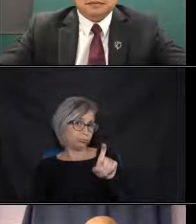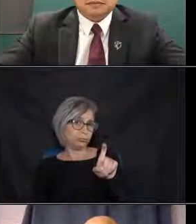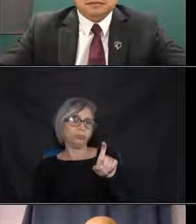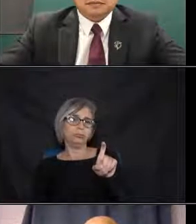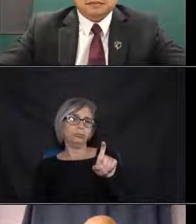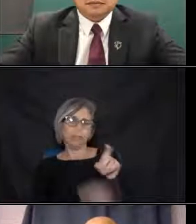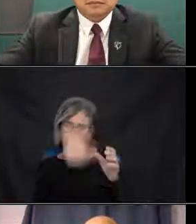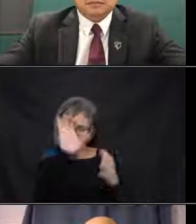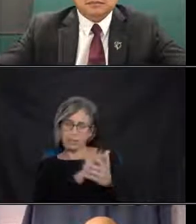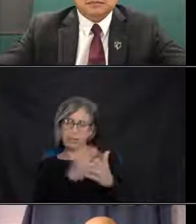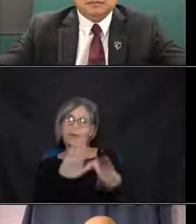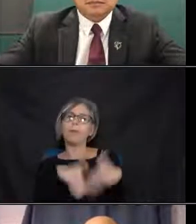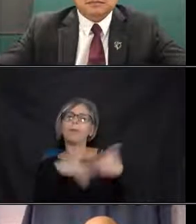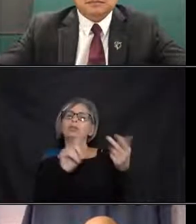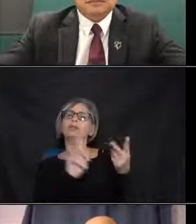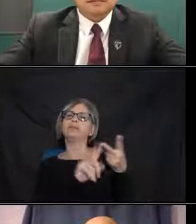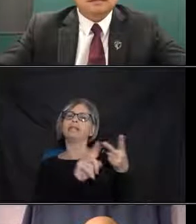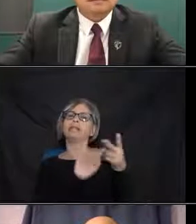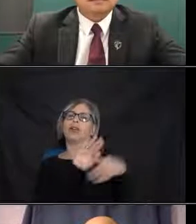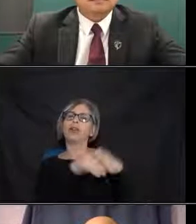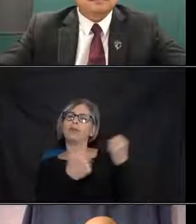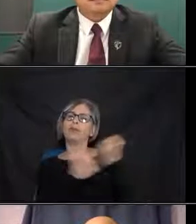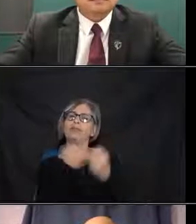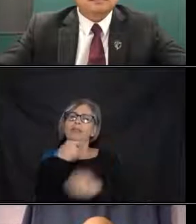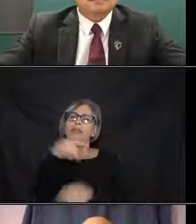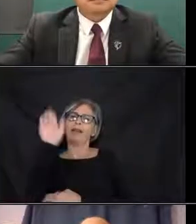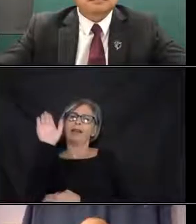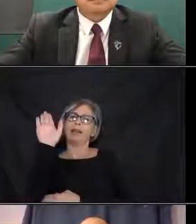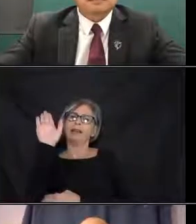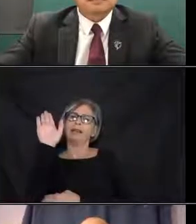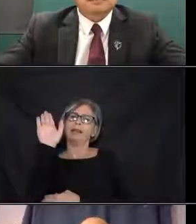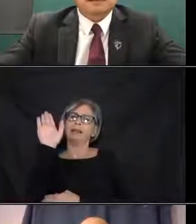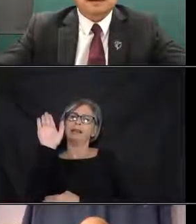I believe I have a motion and a second. All those in favor state so by saying aye.